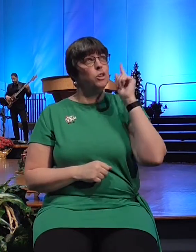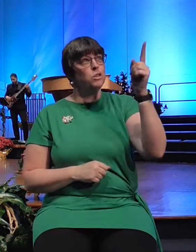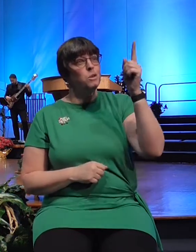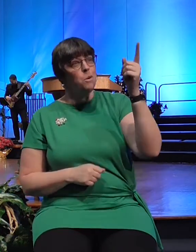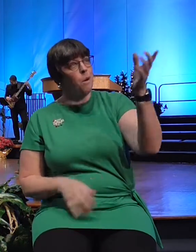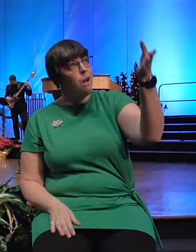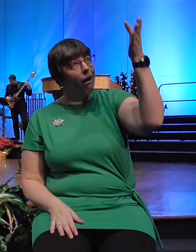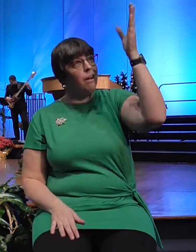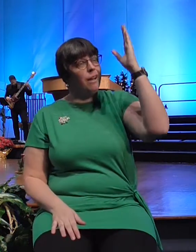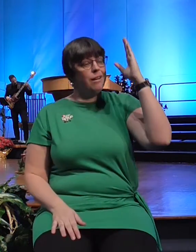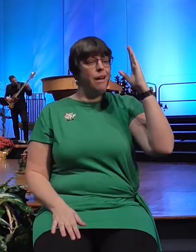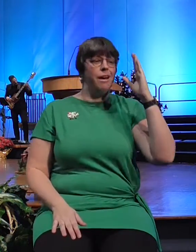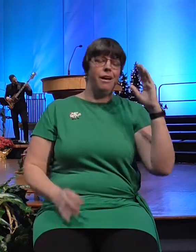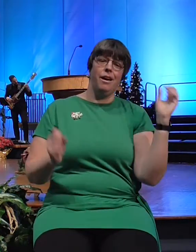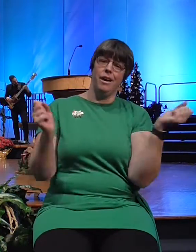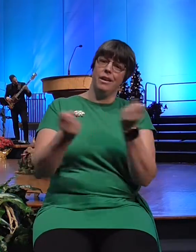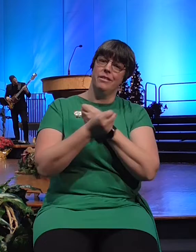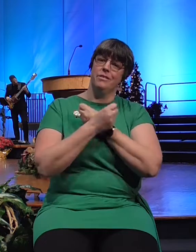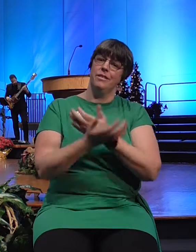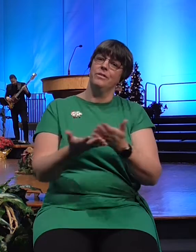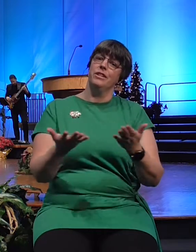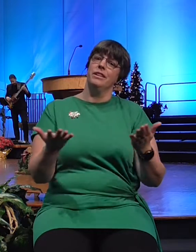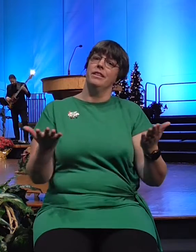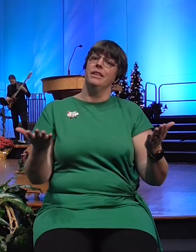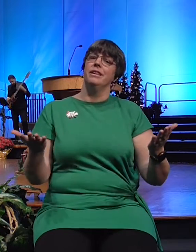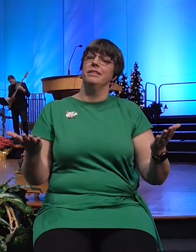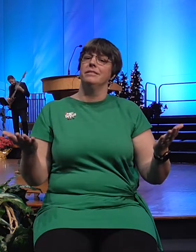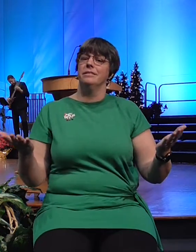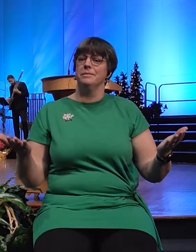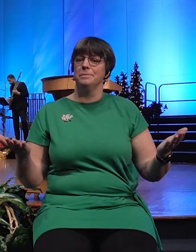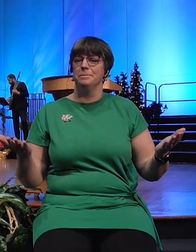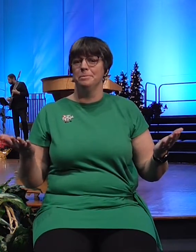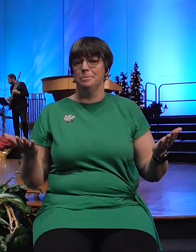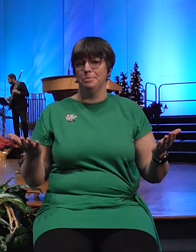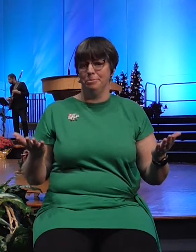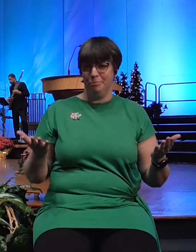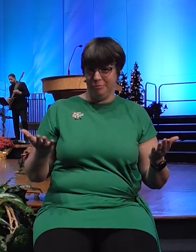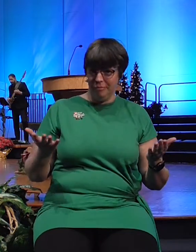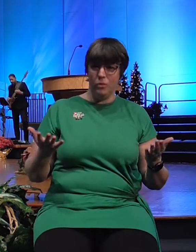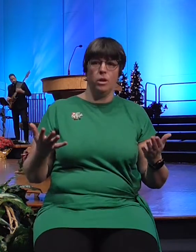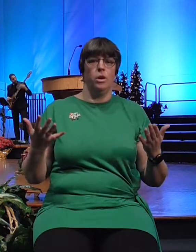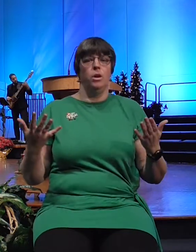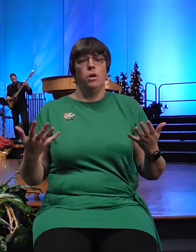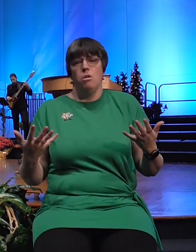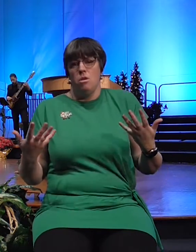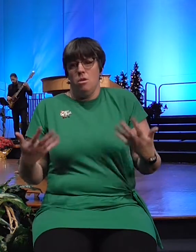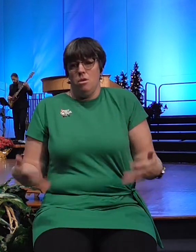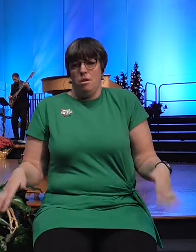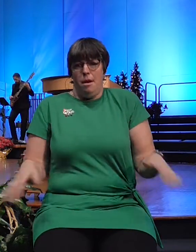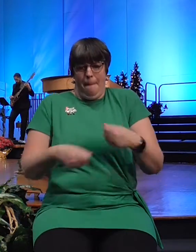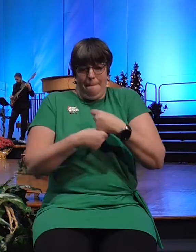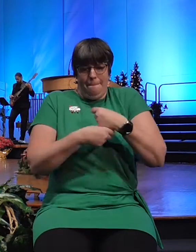You are God of everything. You've made